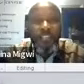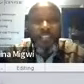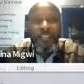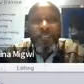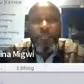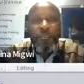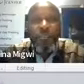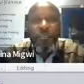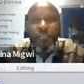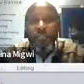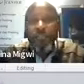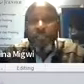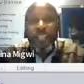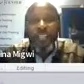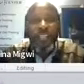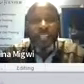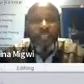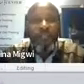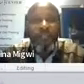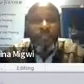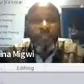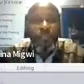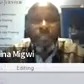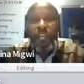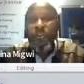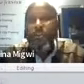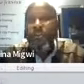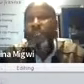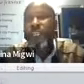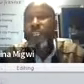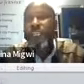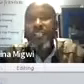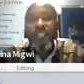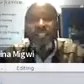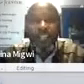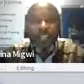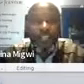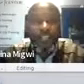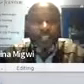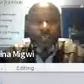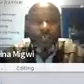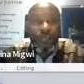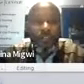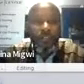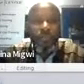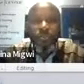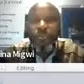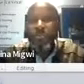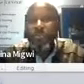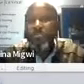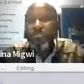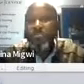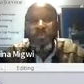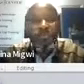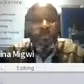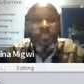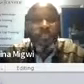this small mountain of mine here shows how conflict escalates.